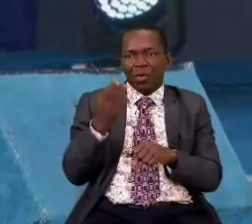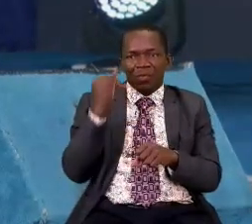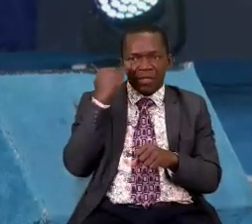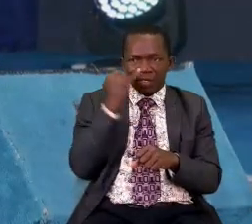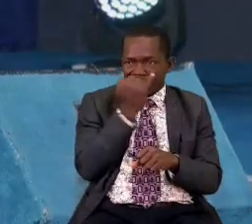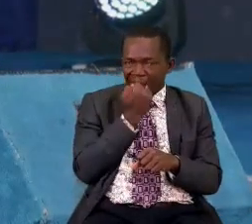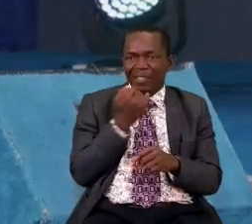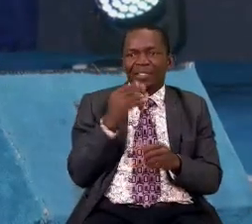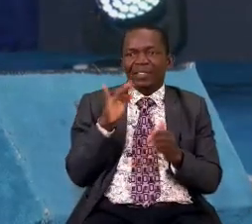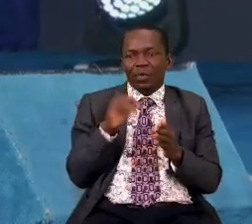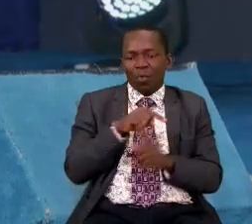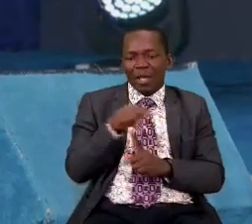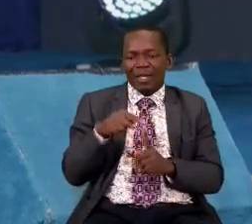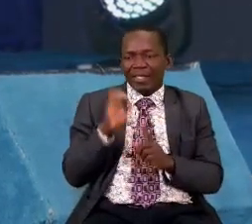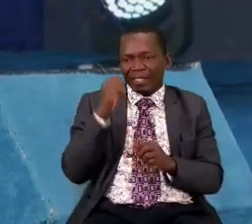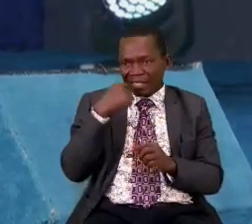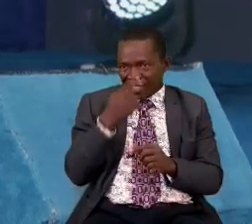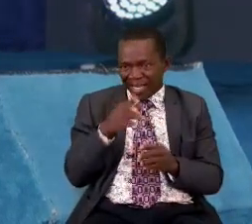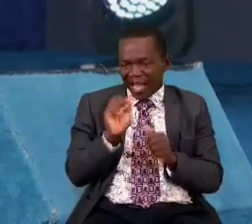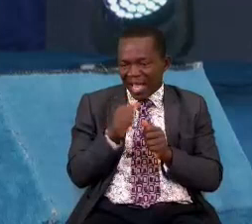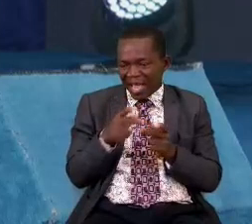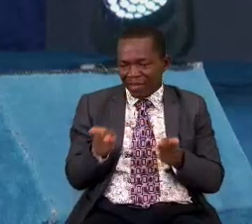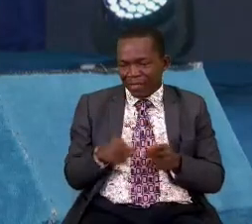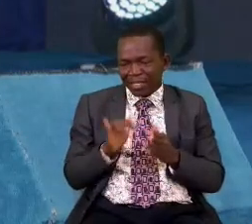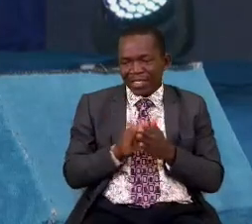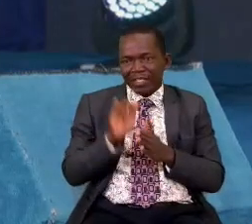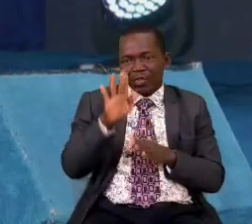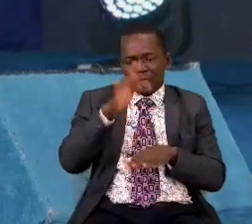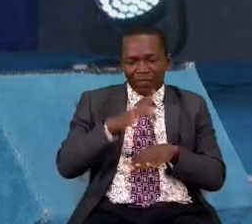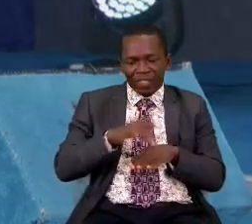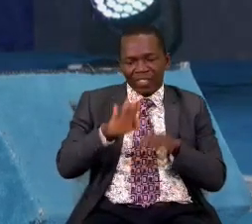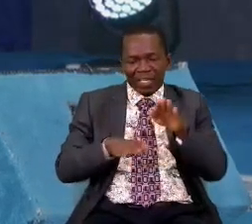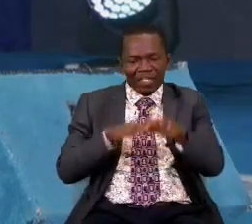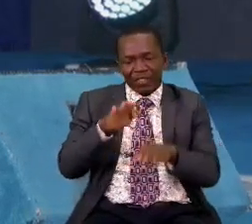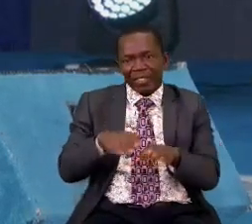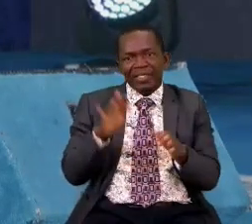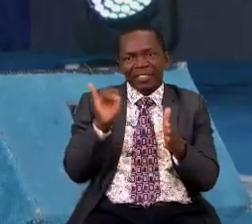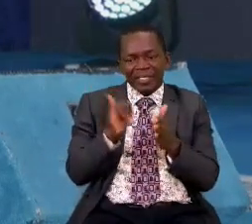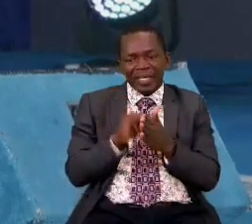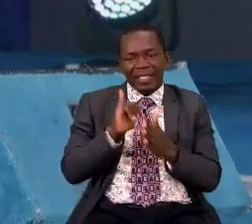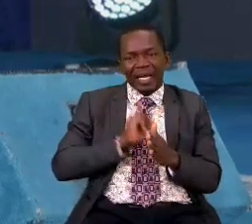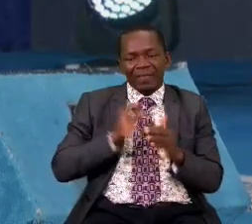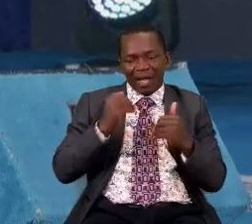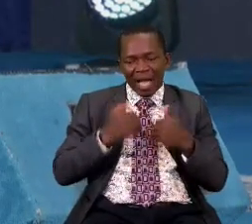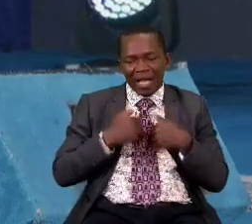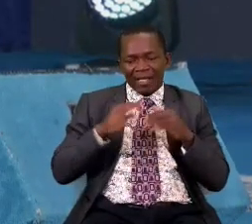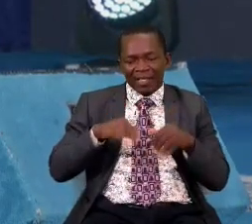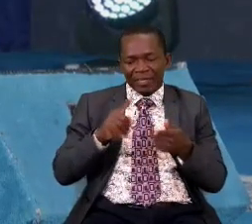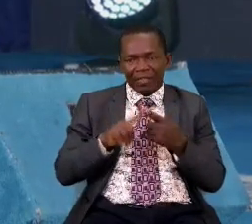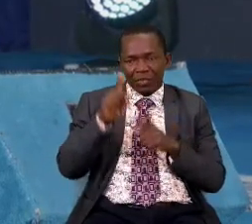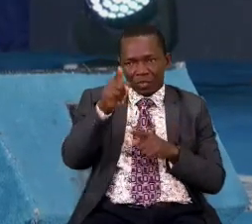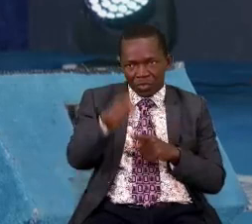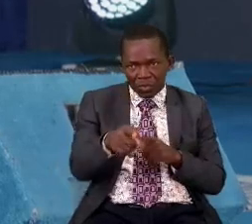by giving unto you as I said unto Moses who are looking at three things here